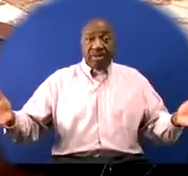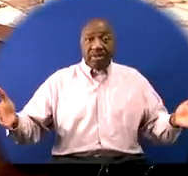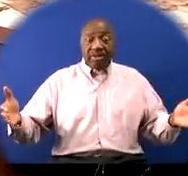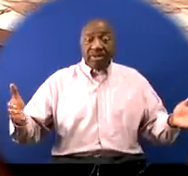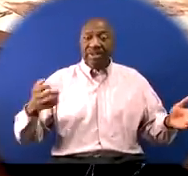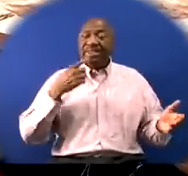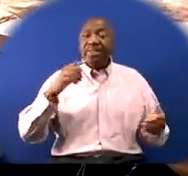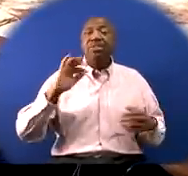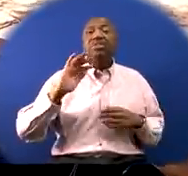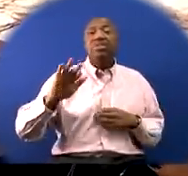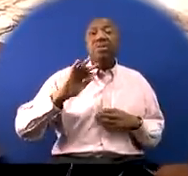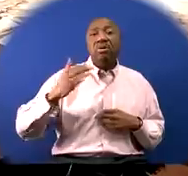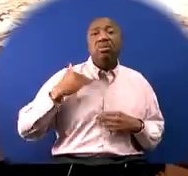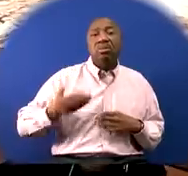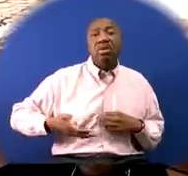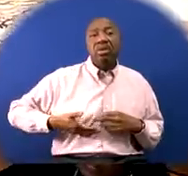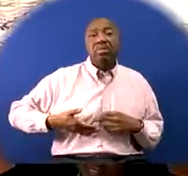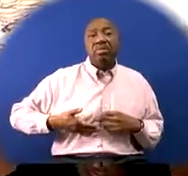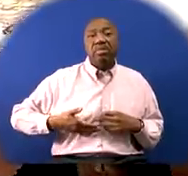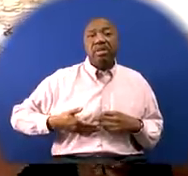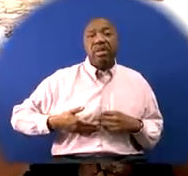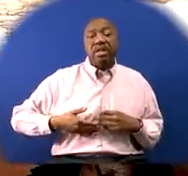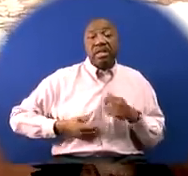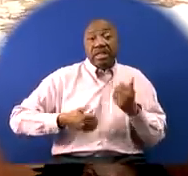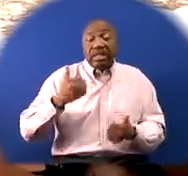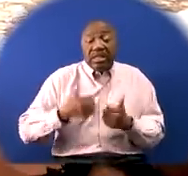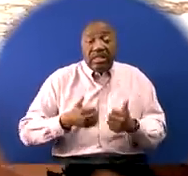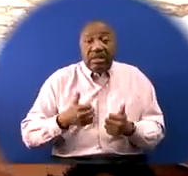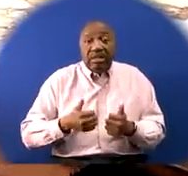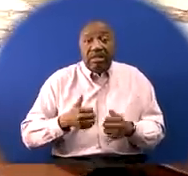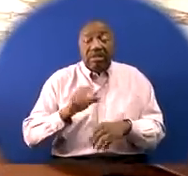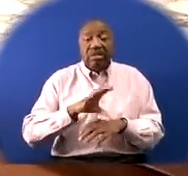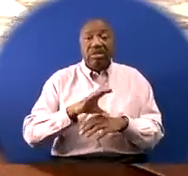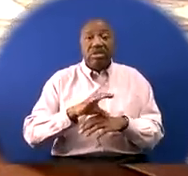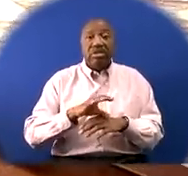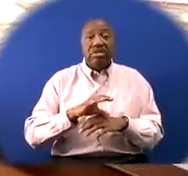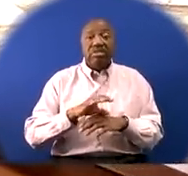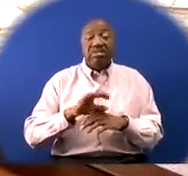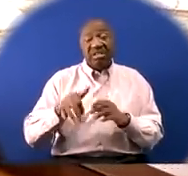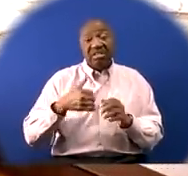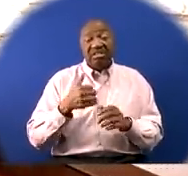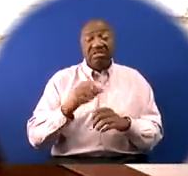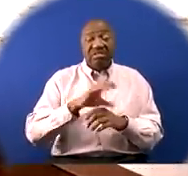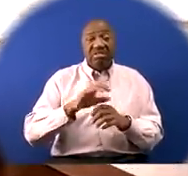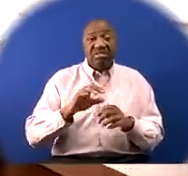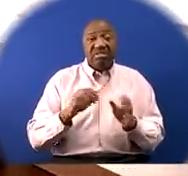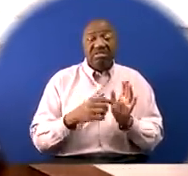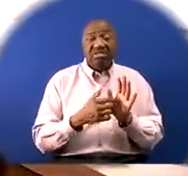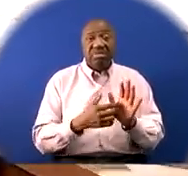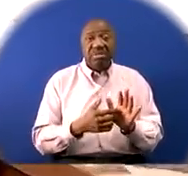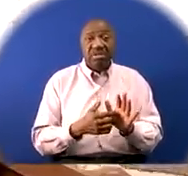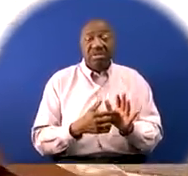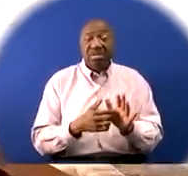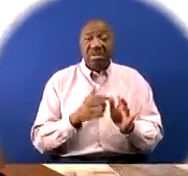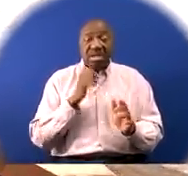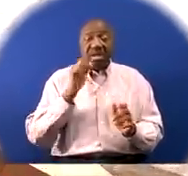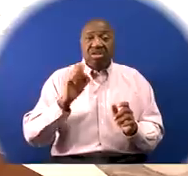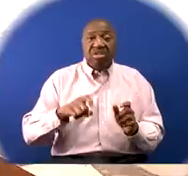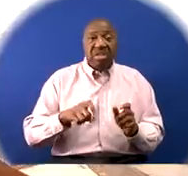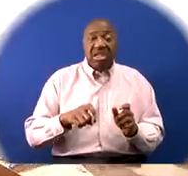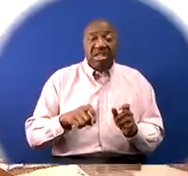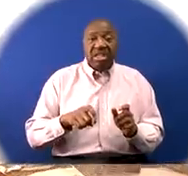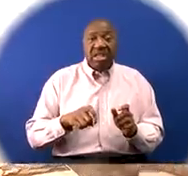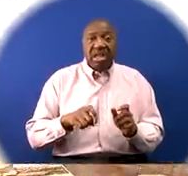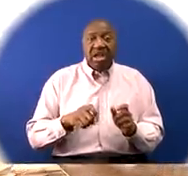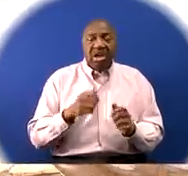You're welcome in either of these congregations. And there are other churches that are represented here. We're not necessarily overwhelmingly